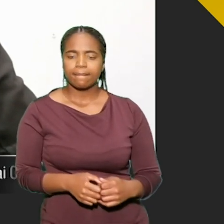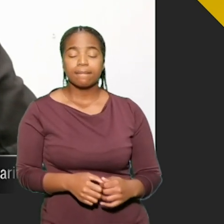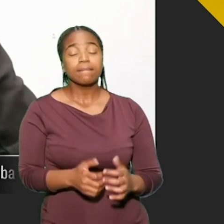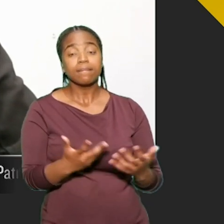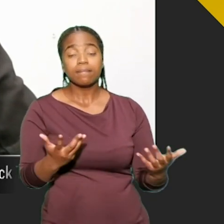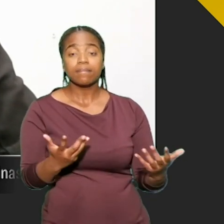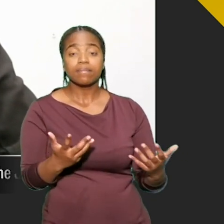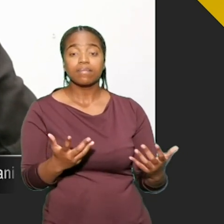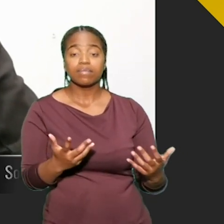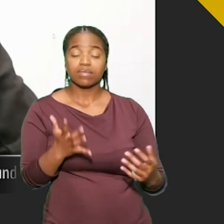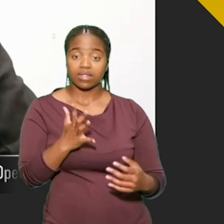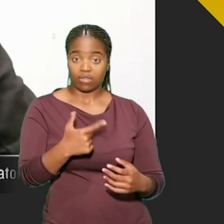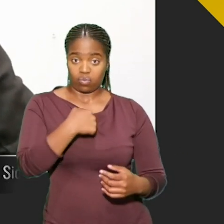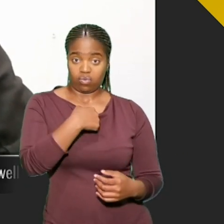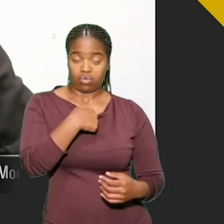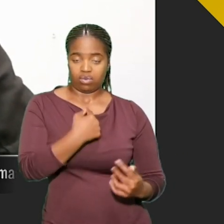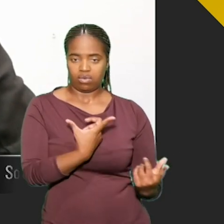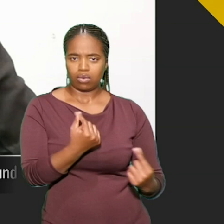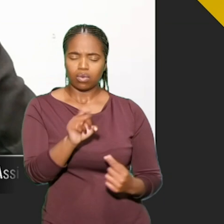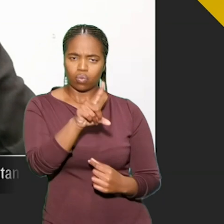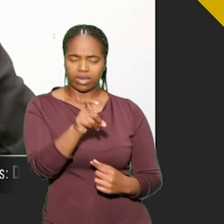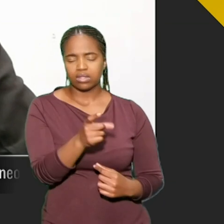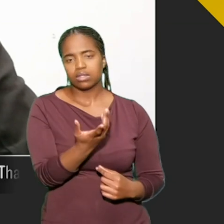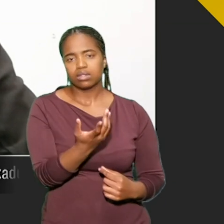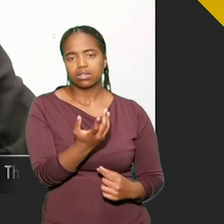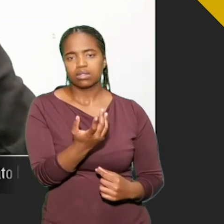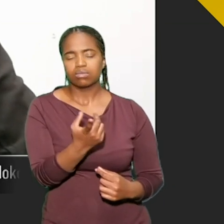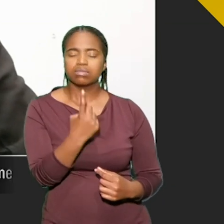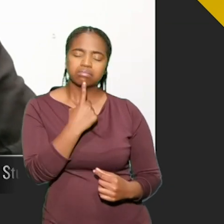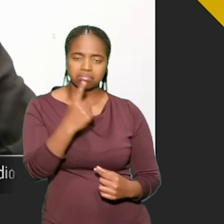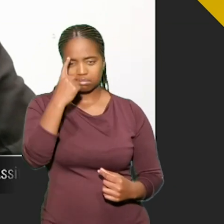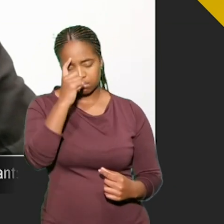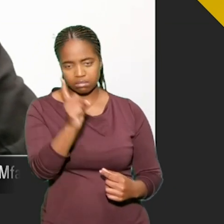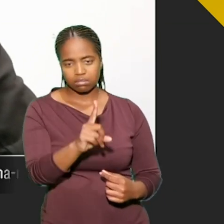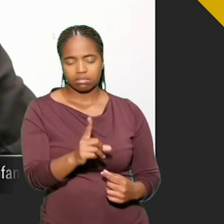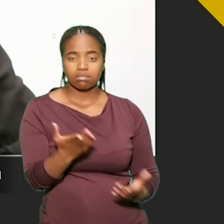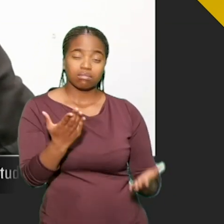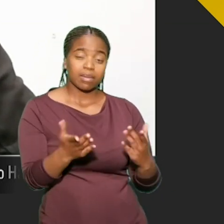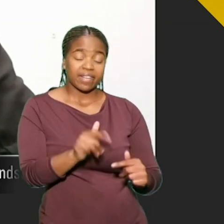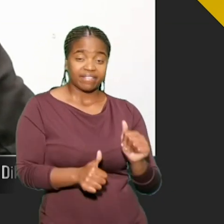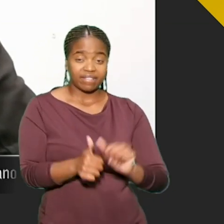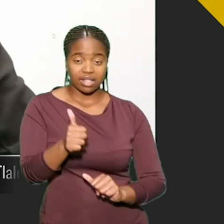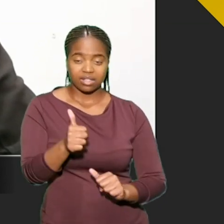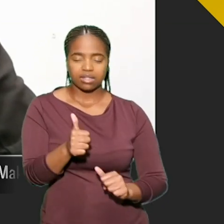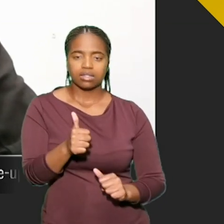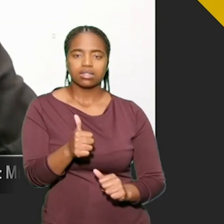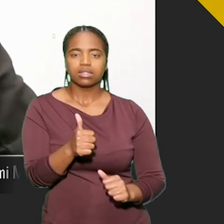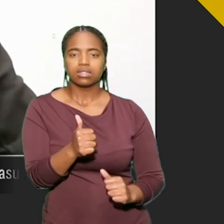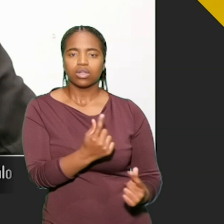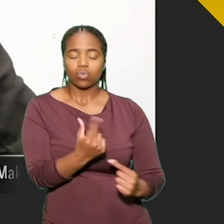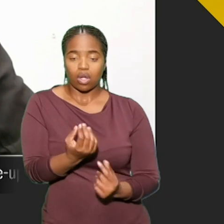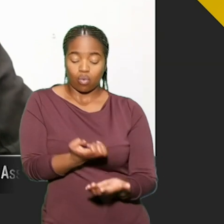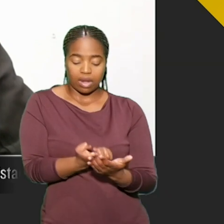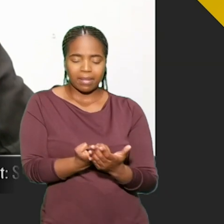So for us, the question that we looked into was that we must first localize